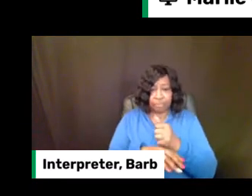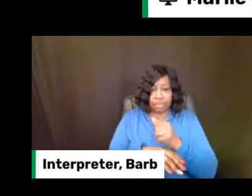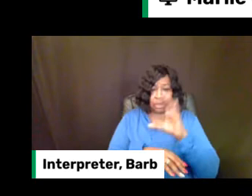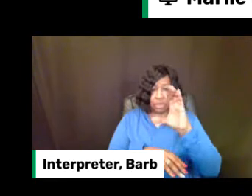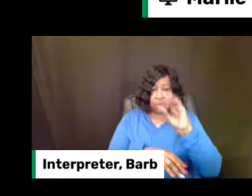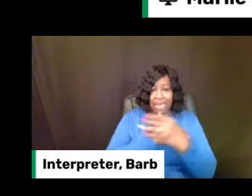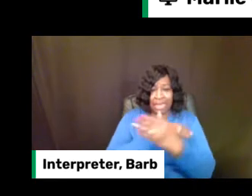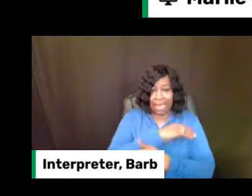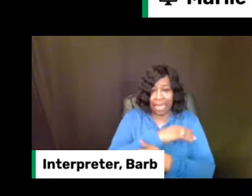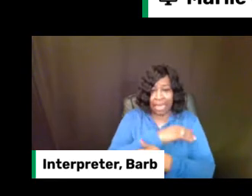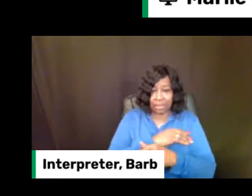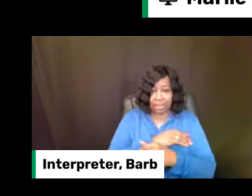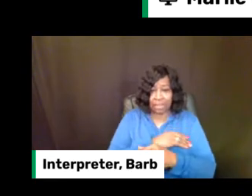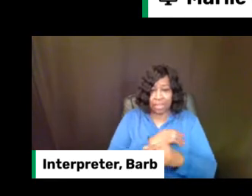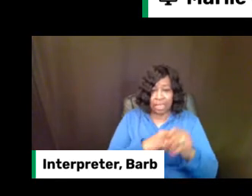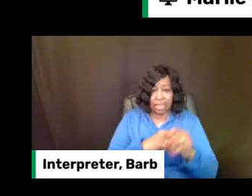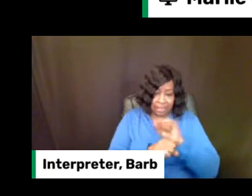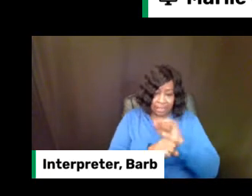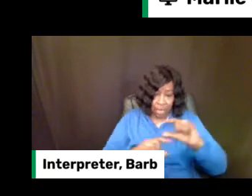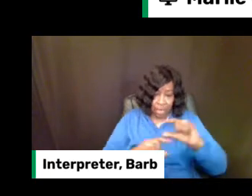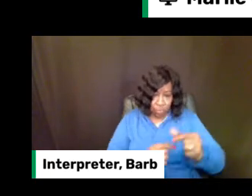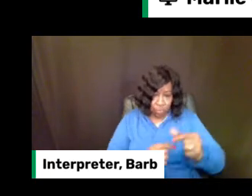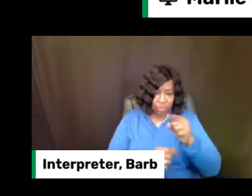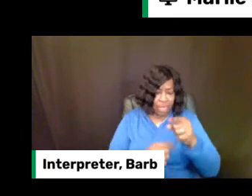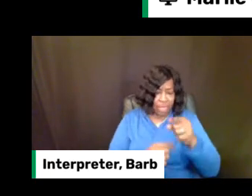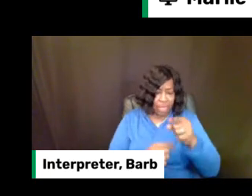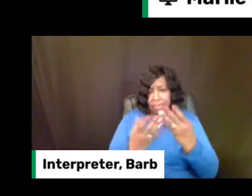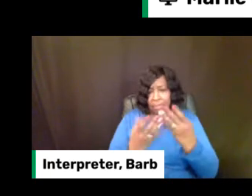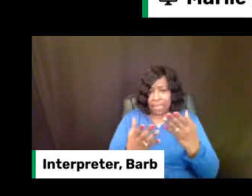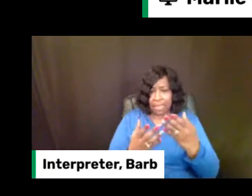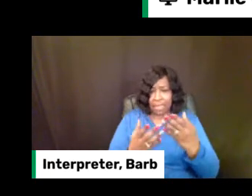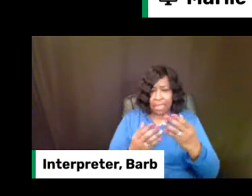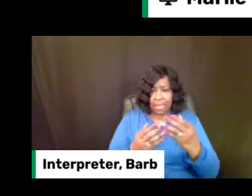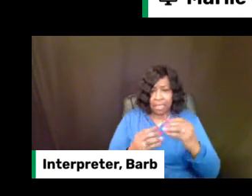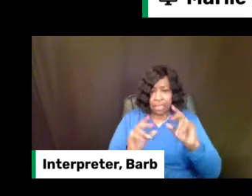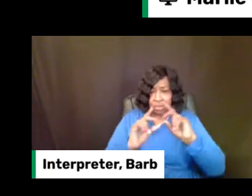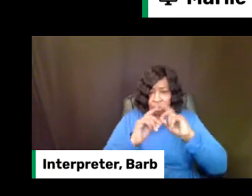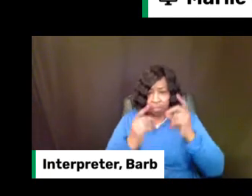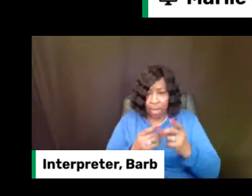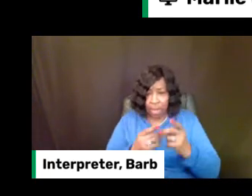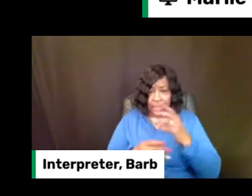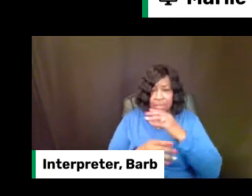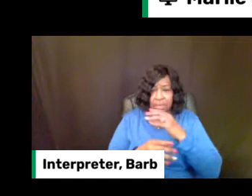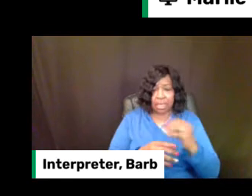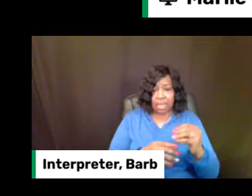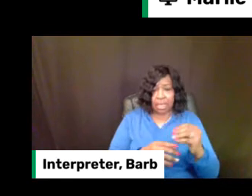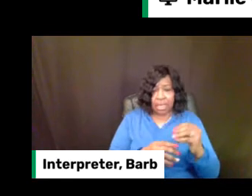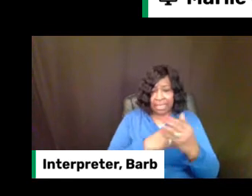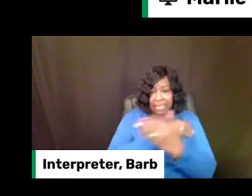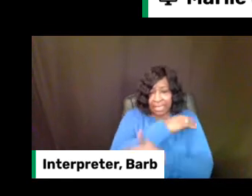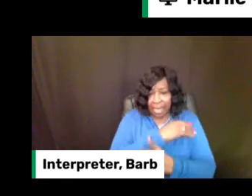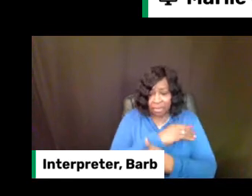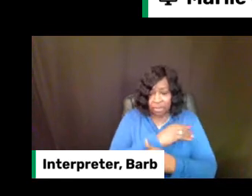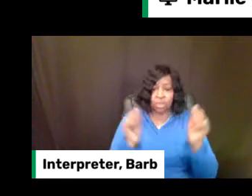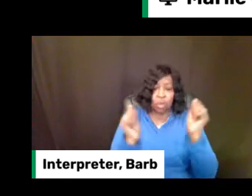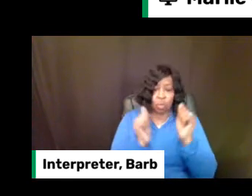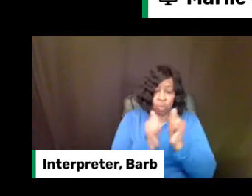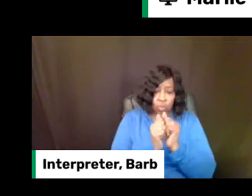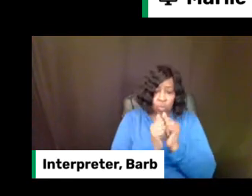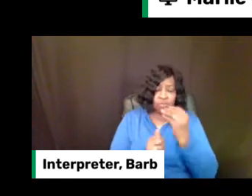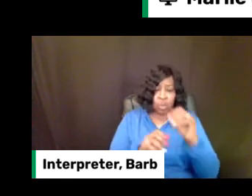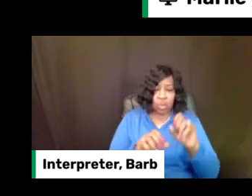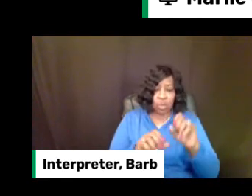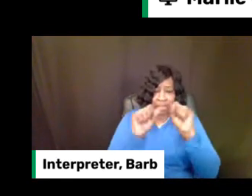that includes a number of county departments, our sister agencies, along with food system stakeholders from the